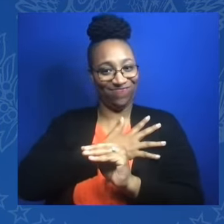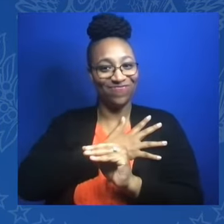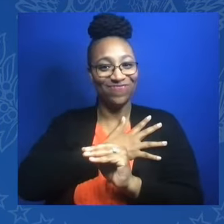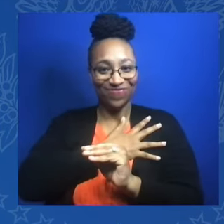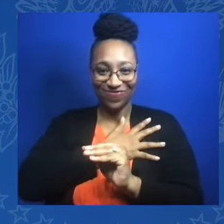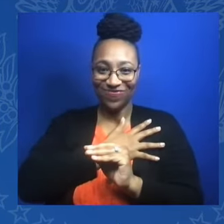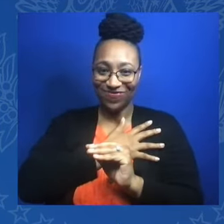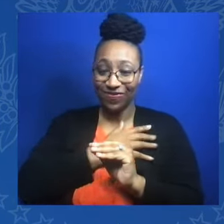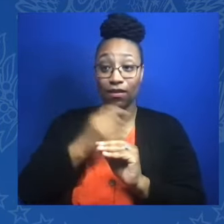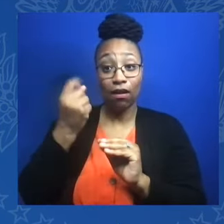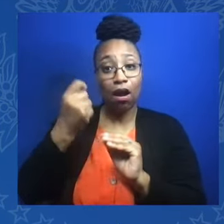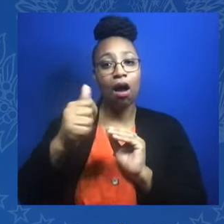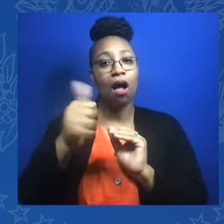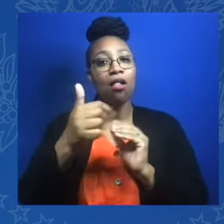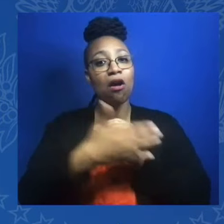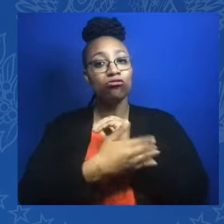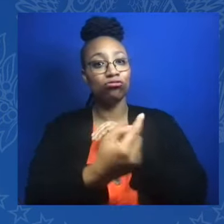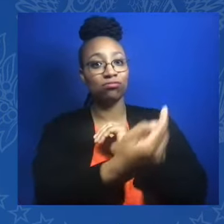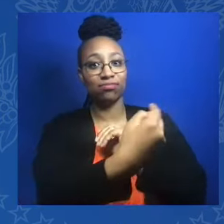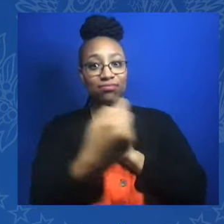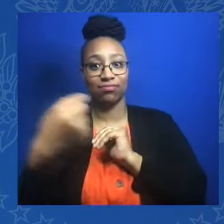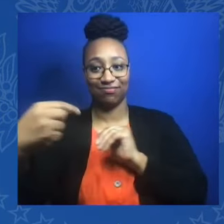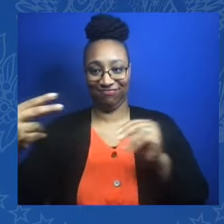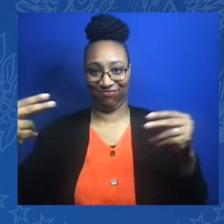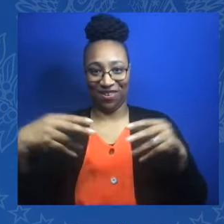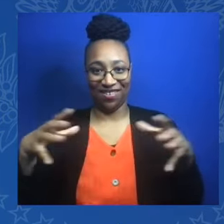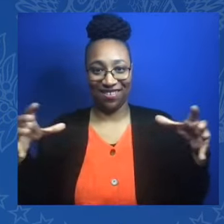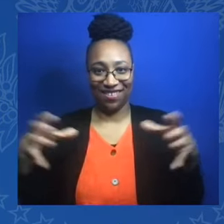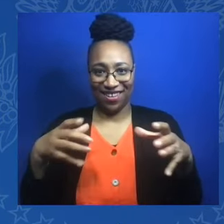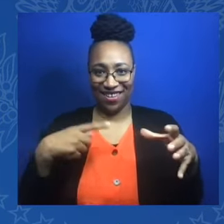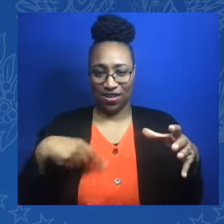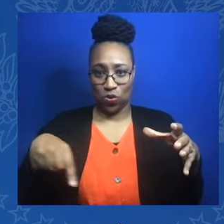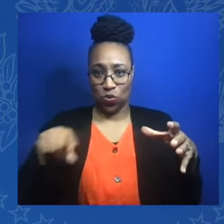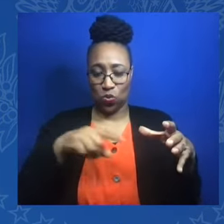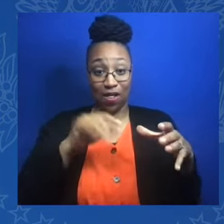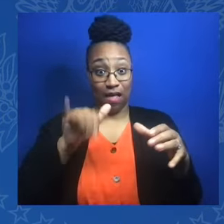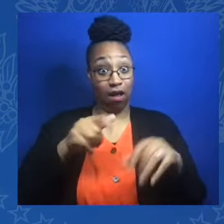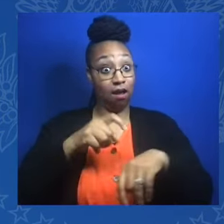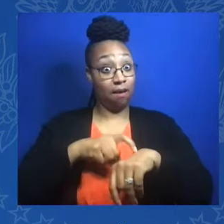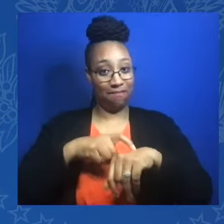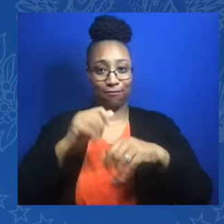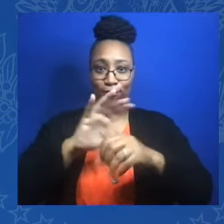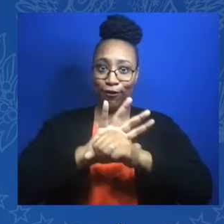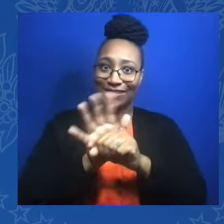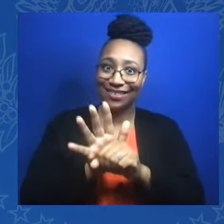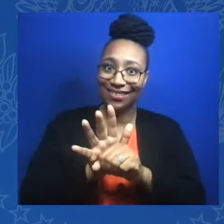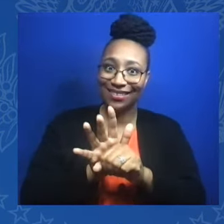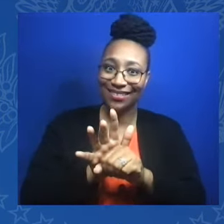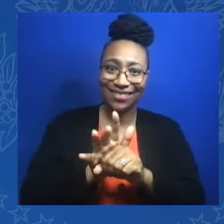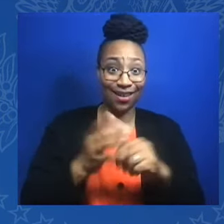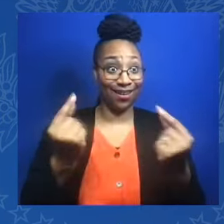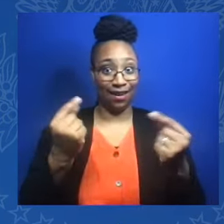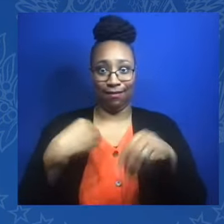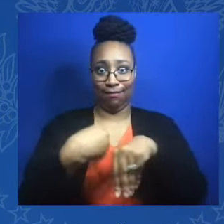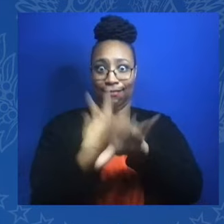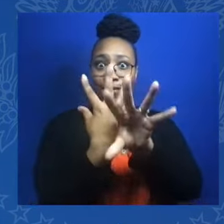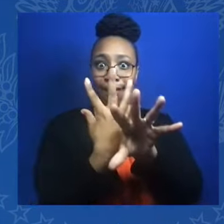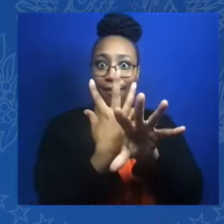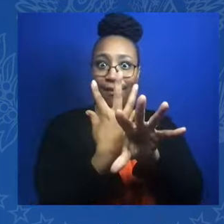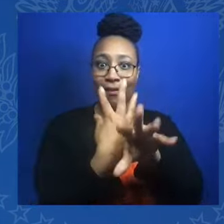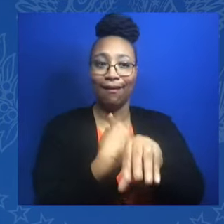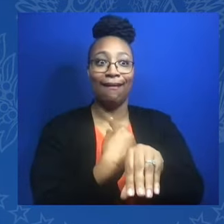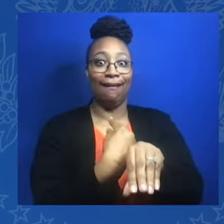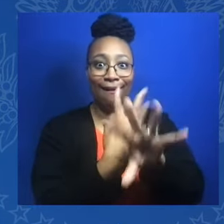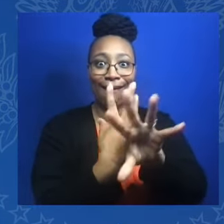COVID-19. We had to make a visit virtual, but since then, we've been all over the world talking to, taking on some of